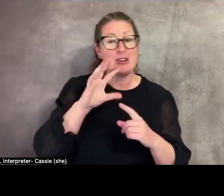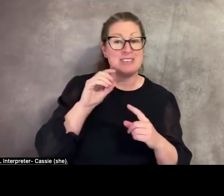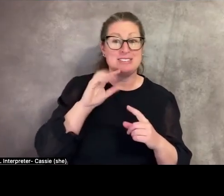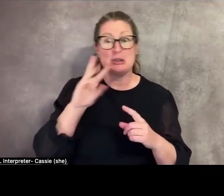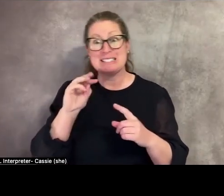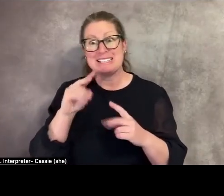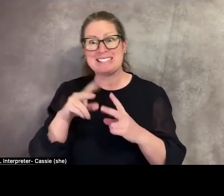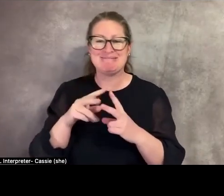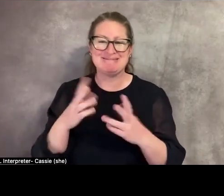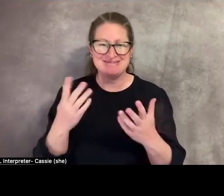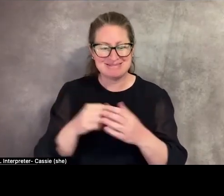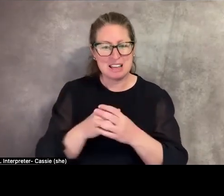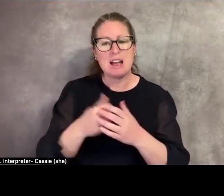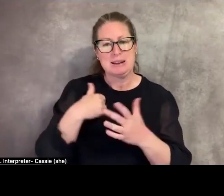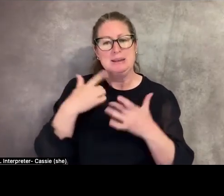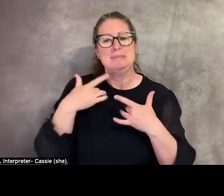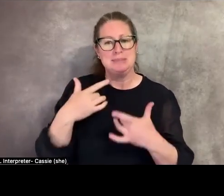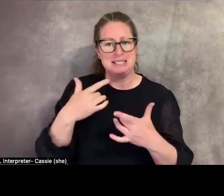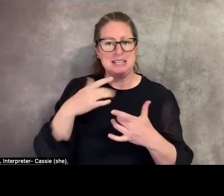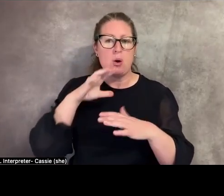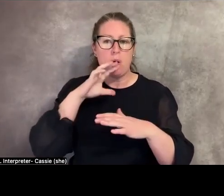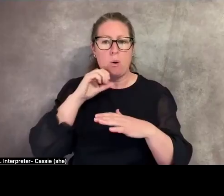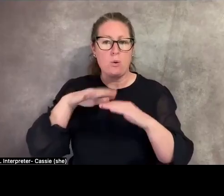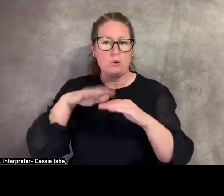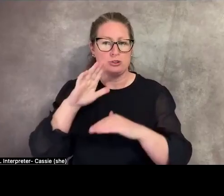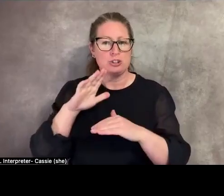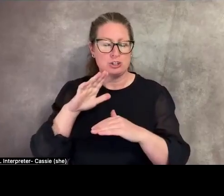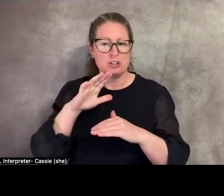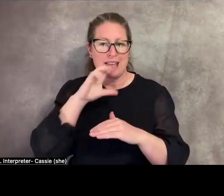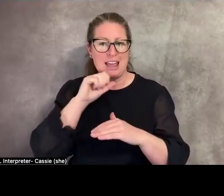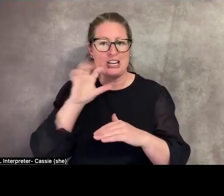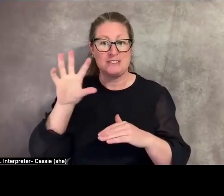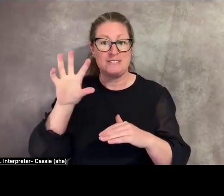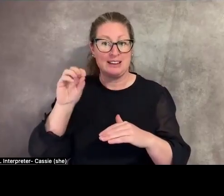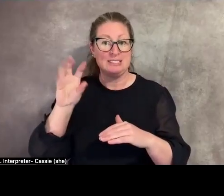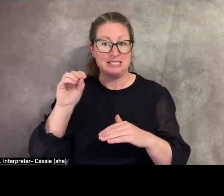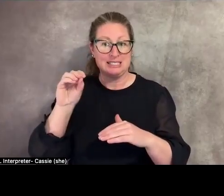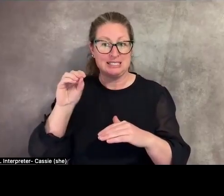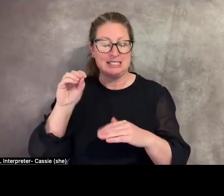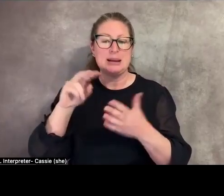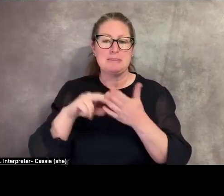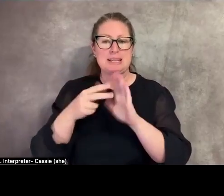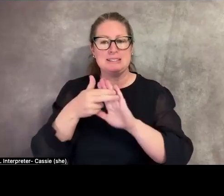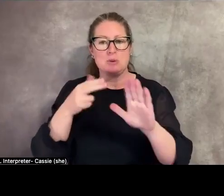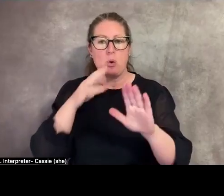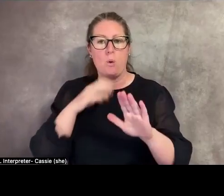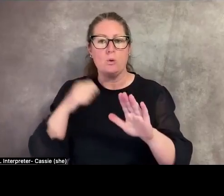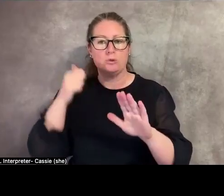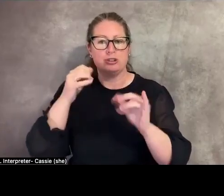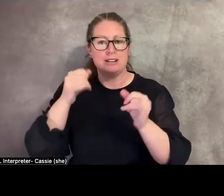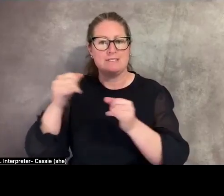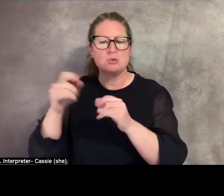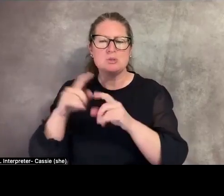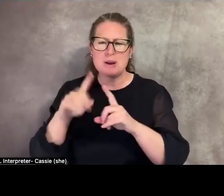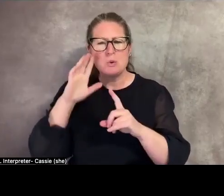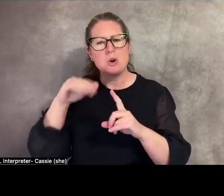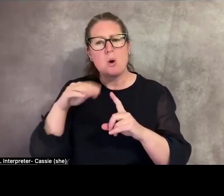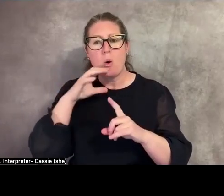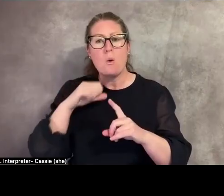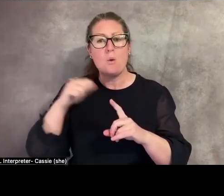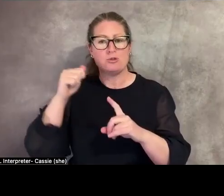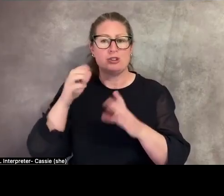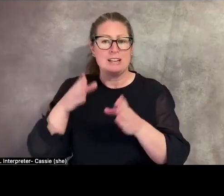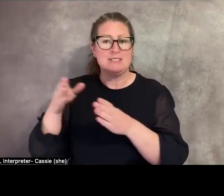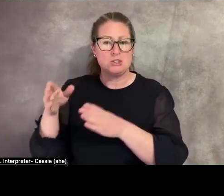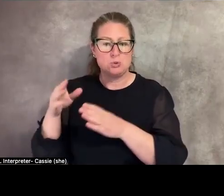we've used older than age 50 to refer to older individuals. But we do know that older individuals are